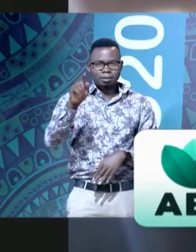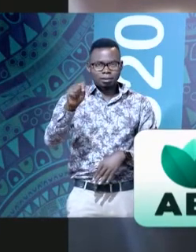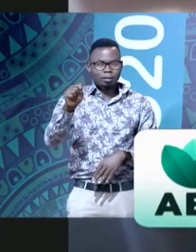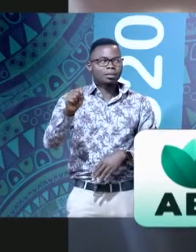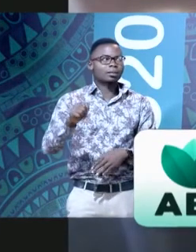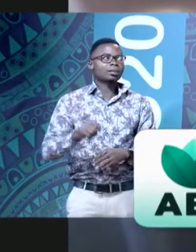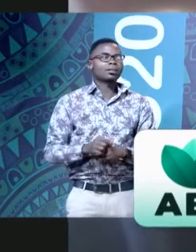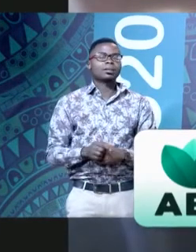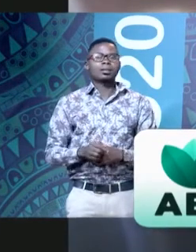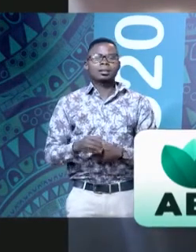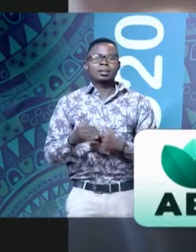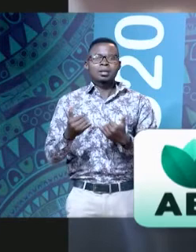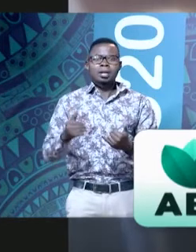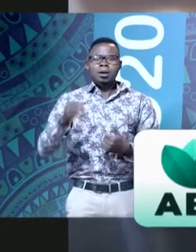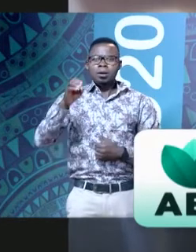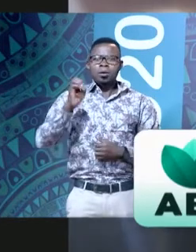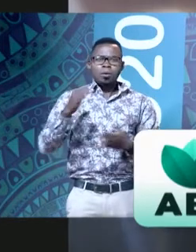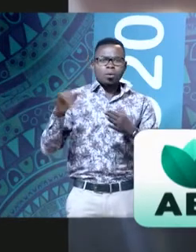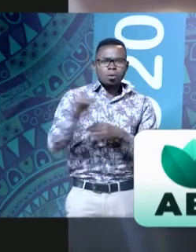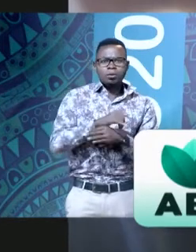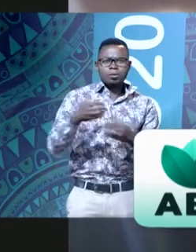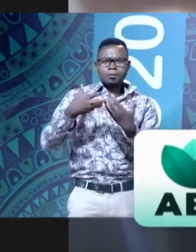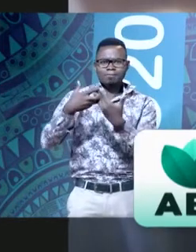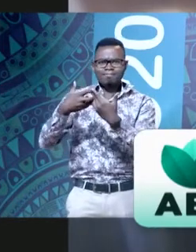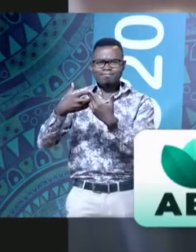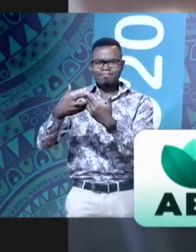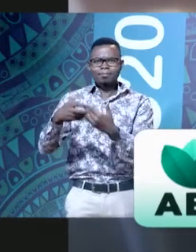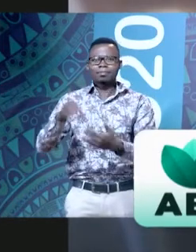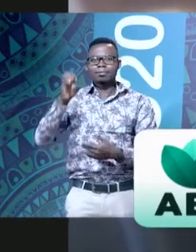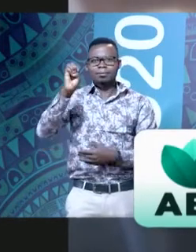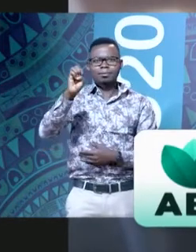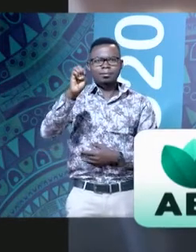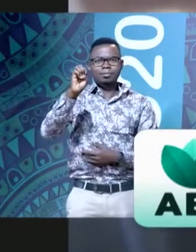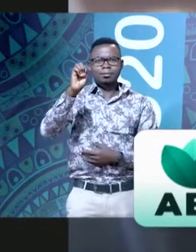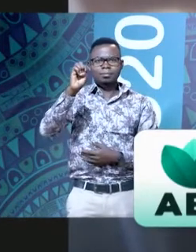the electricity grid supply. We have now more than